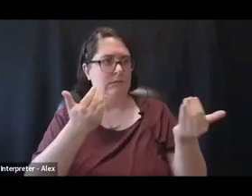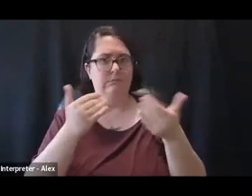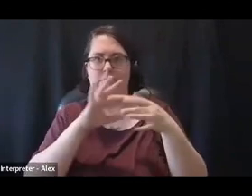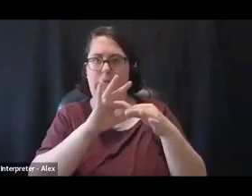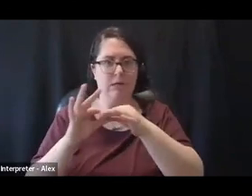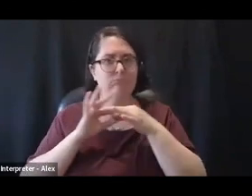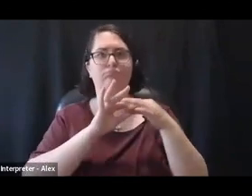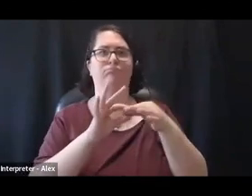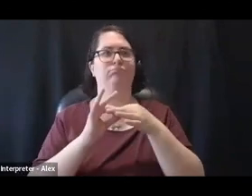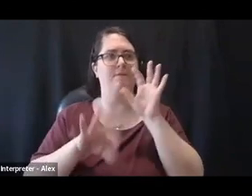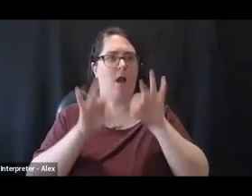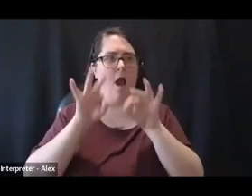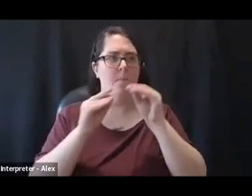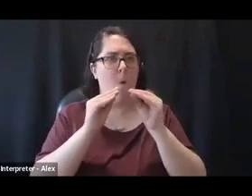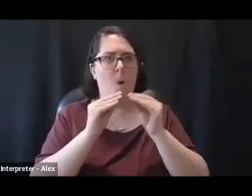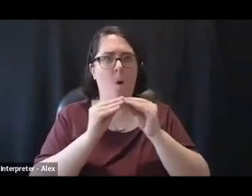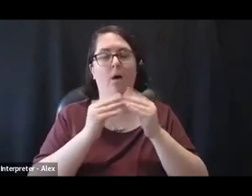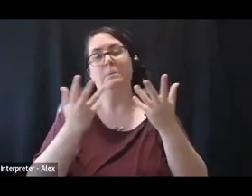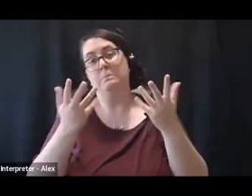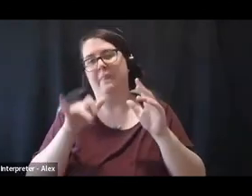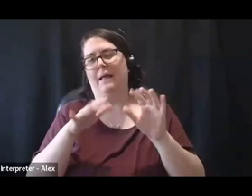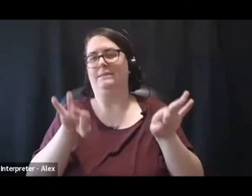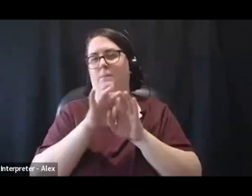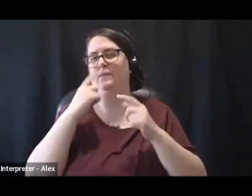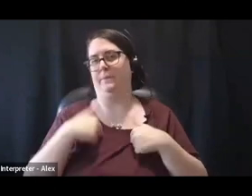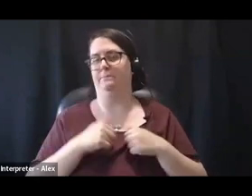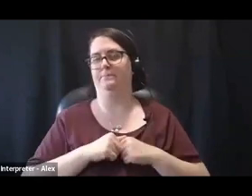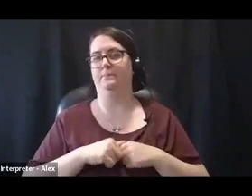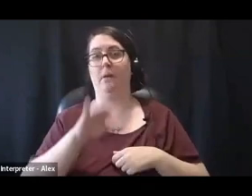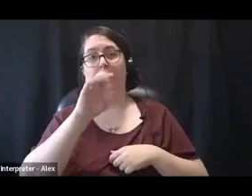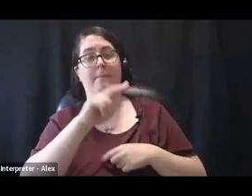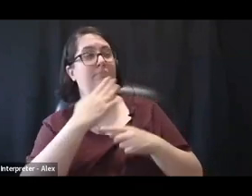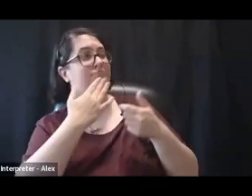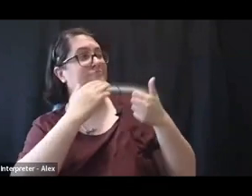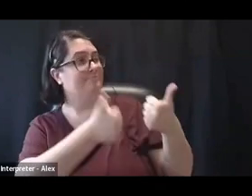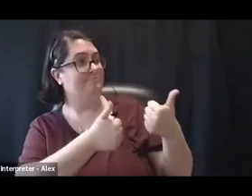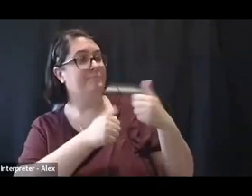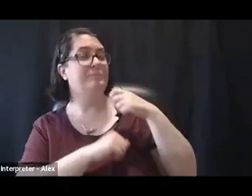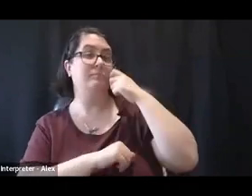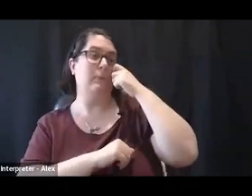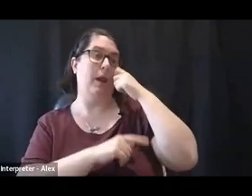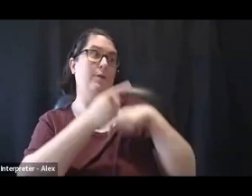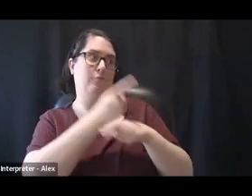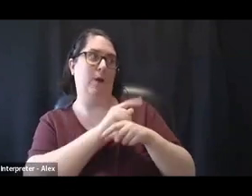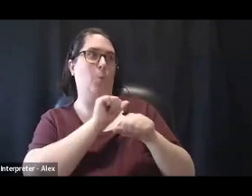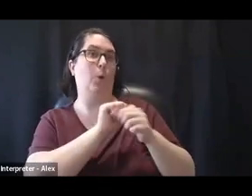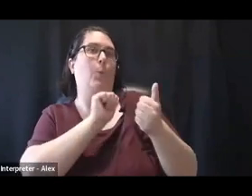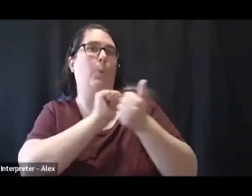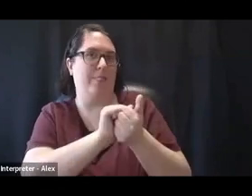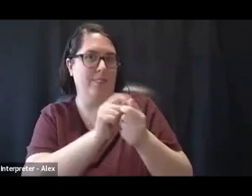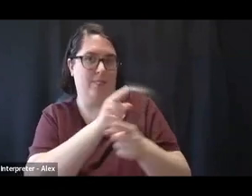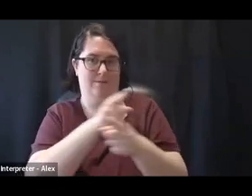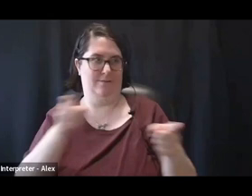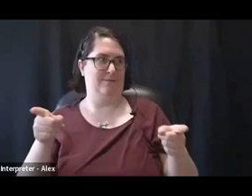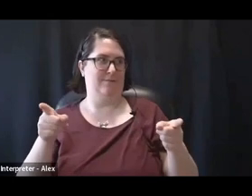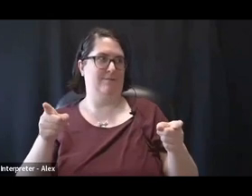find these people? Mm-hmm. Thank you very much, Heather. Yes, and it's working with service